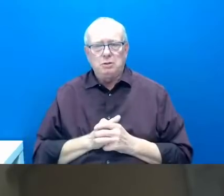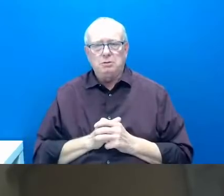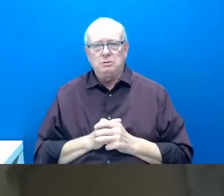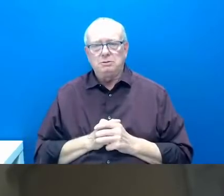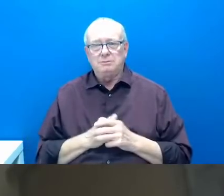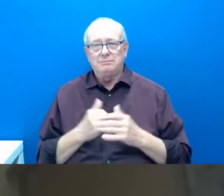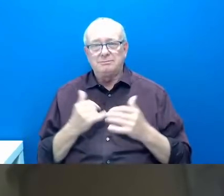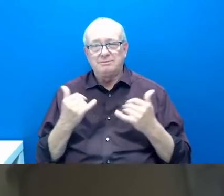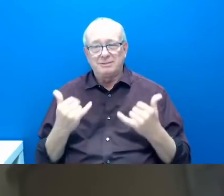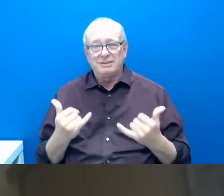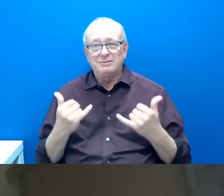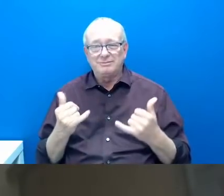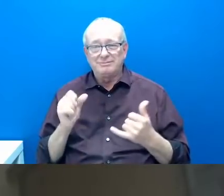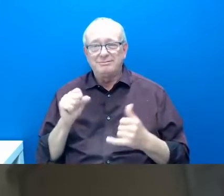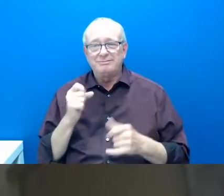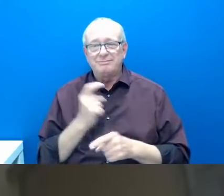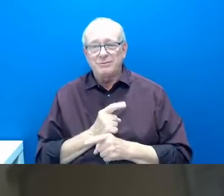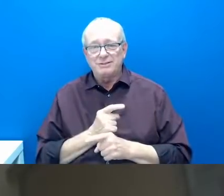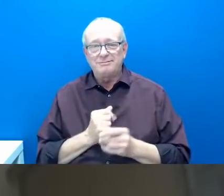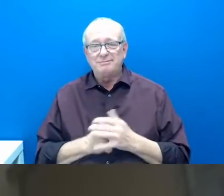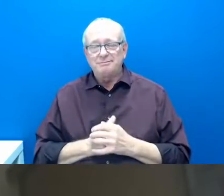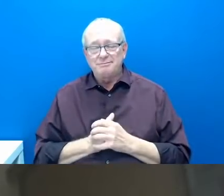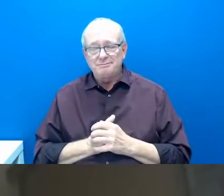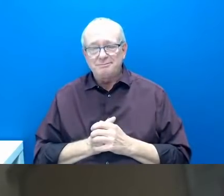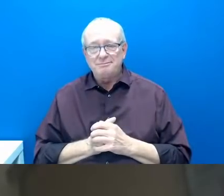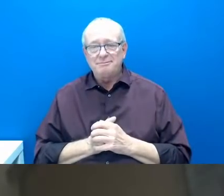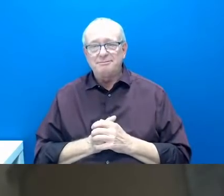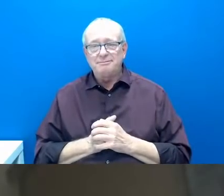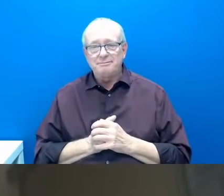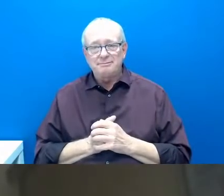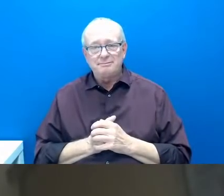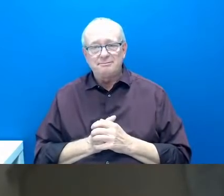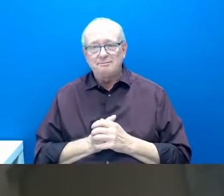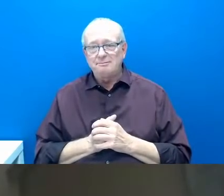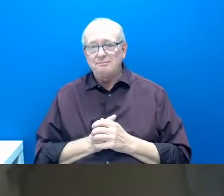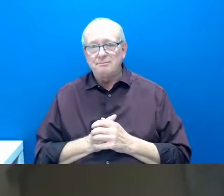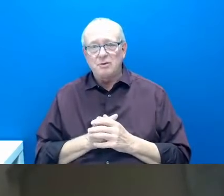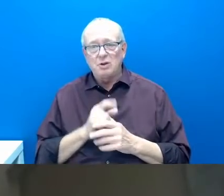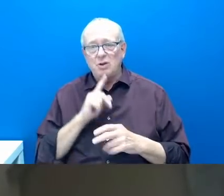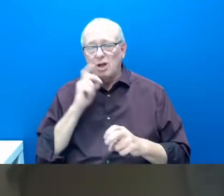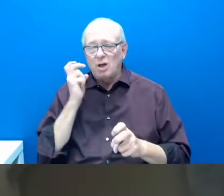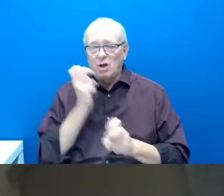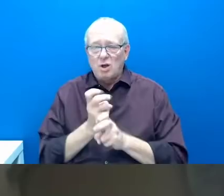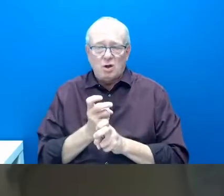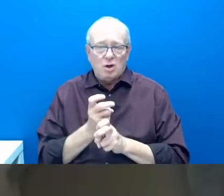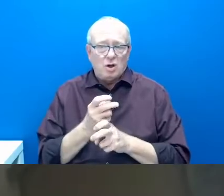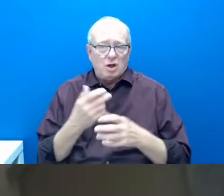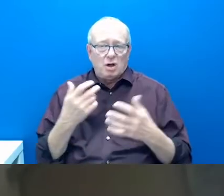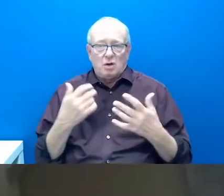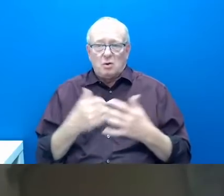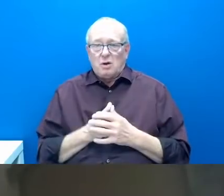But yeah, to have to wait was just a real hard